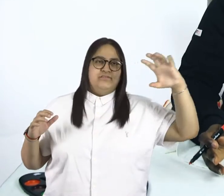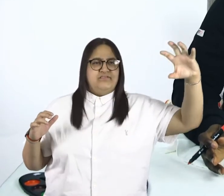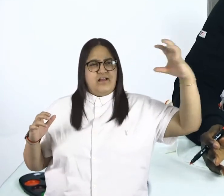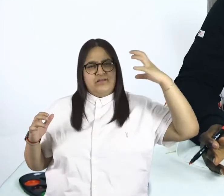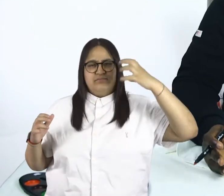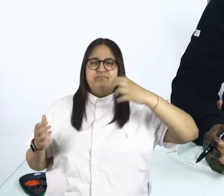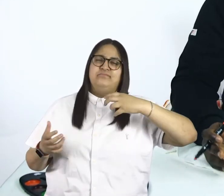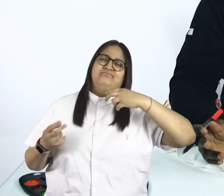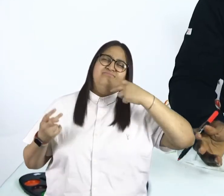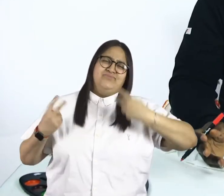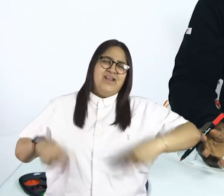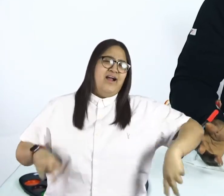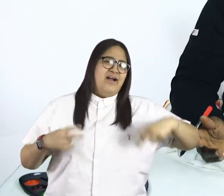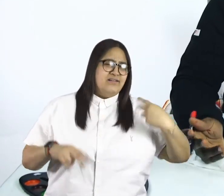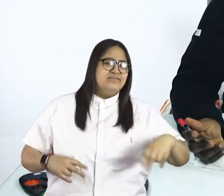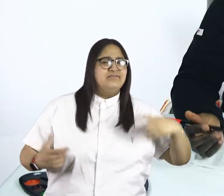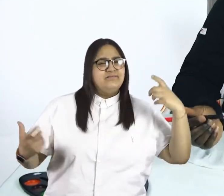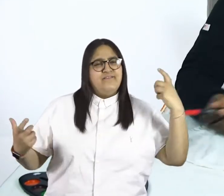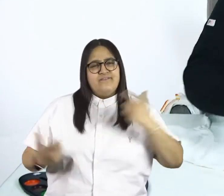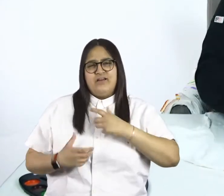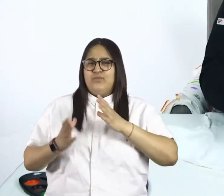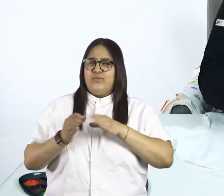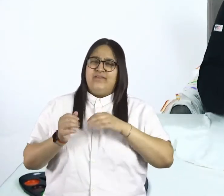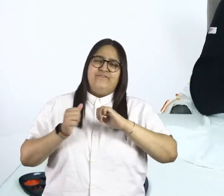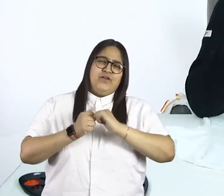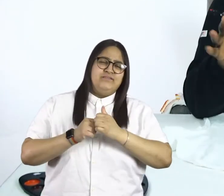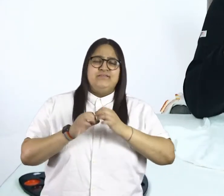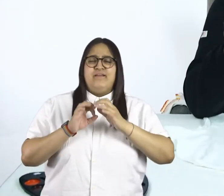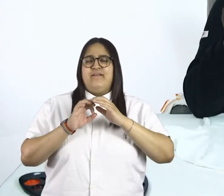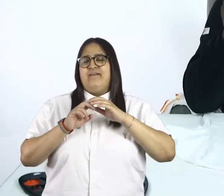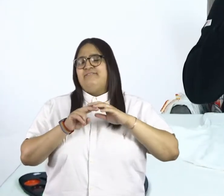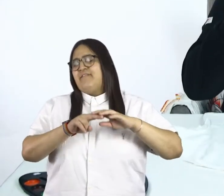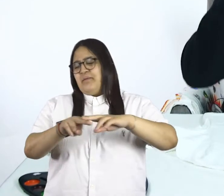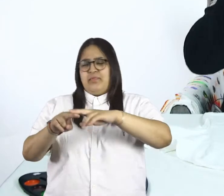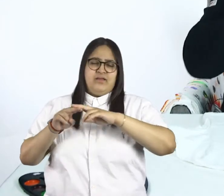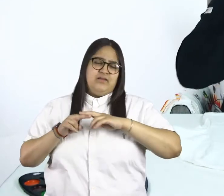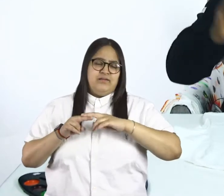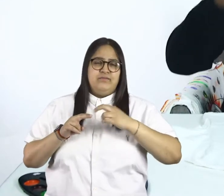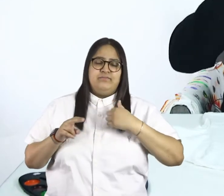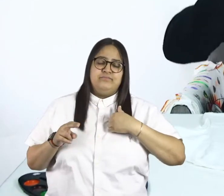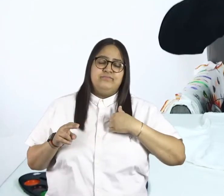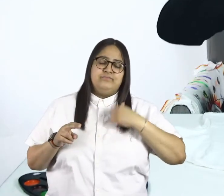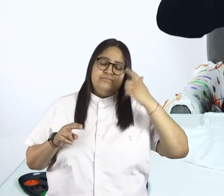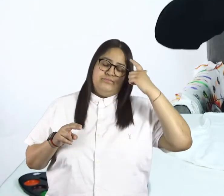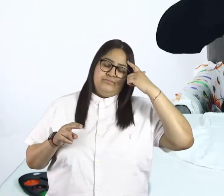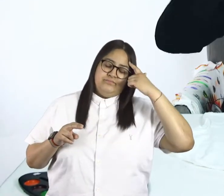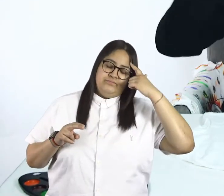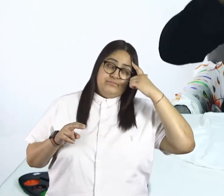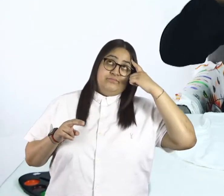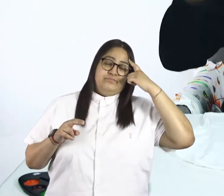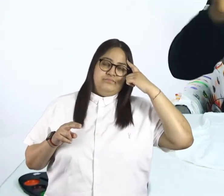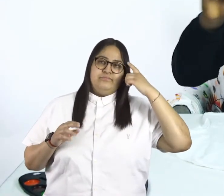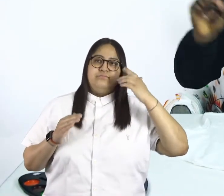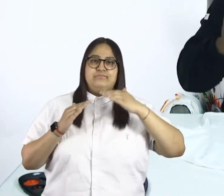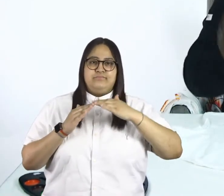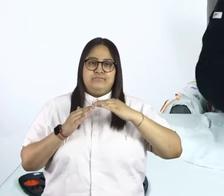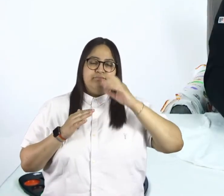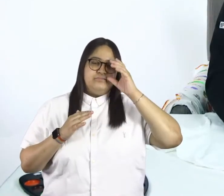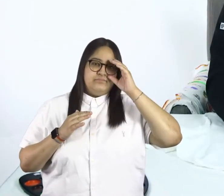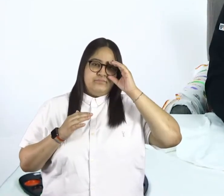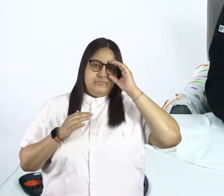you're dancing, having fun with your friends and family. So I thought about the sun, and you know, you draw like a sun and you draw its kind of rays.